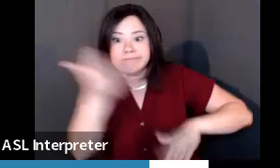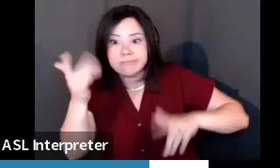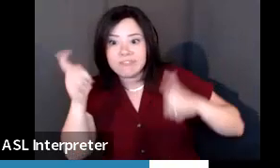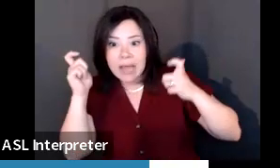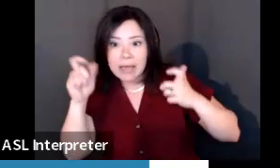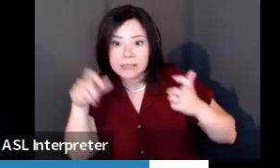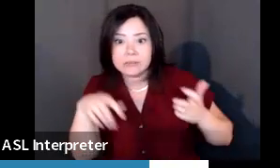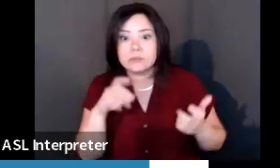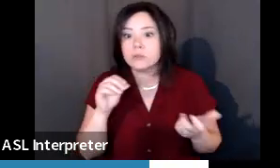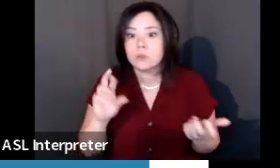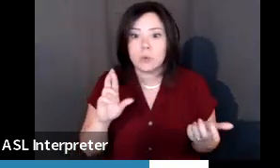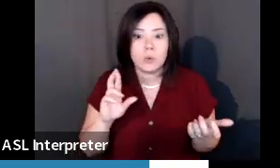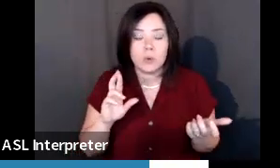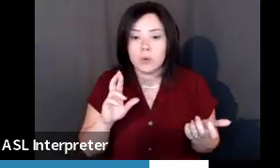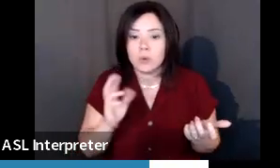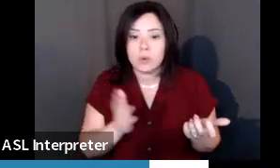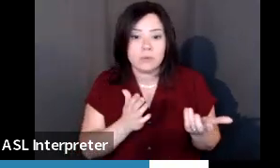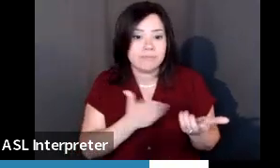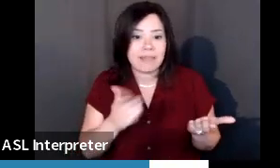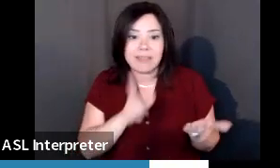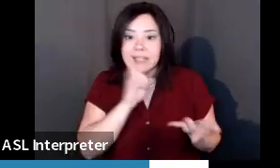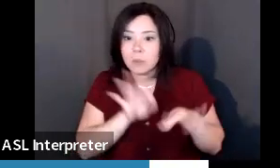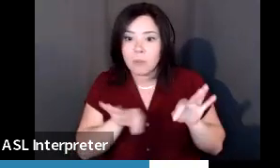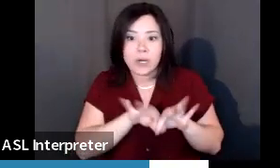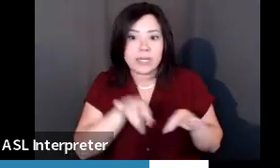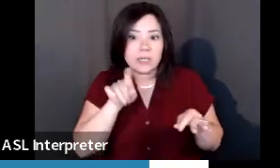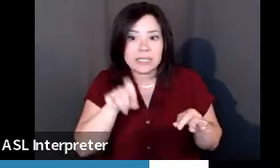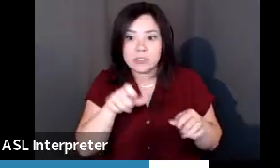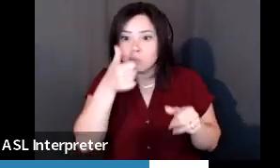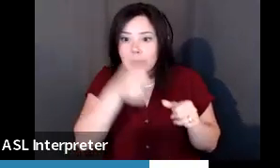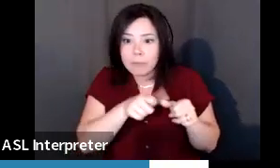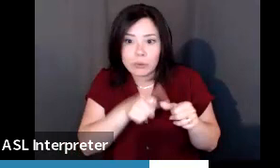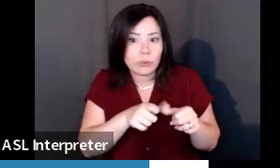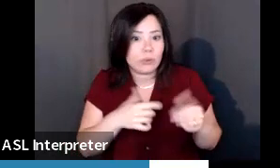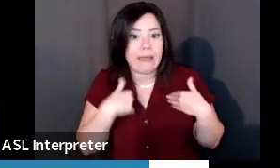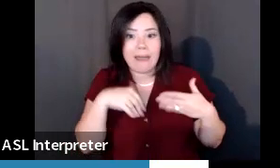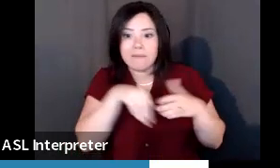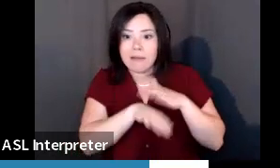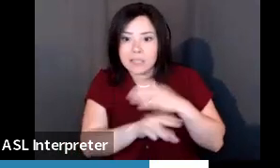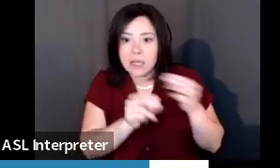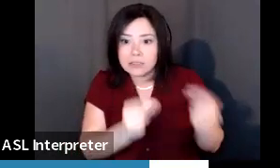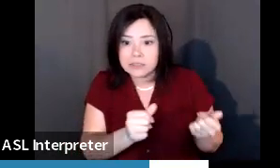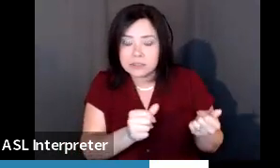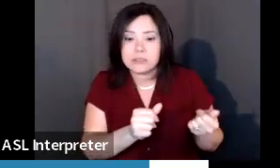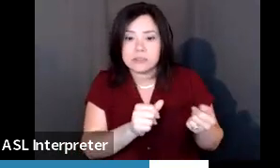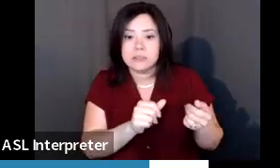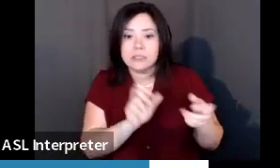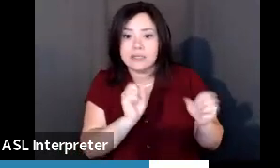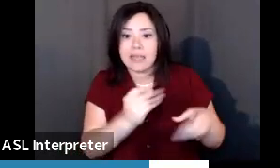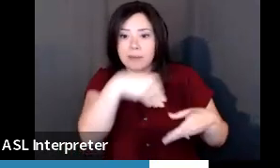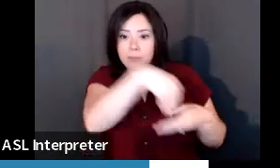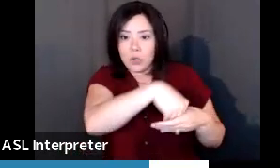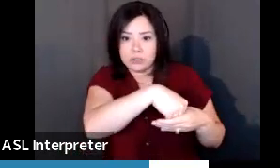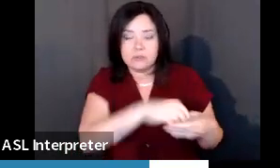there's things that are super important that you need to have access to quickly, you can put it all right there. So